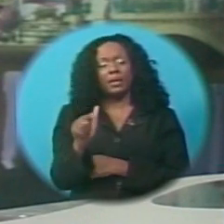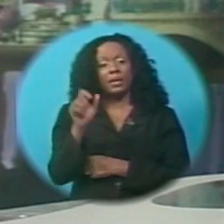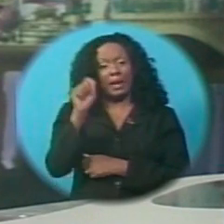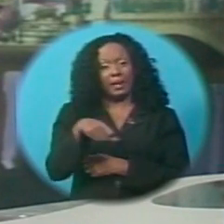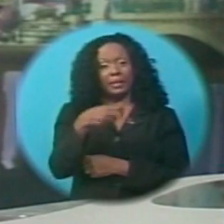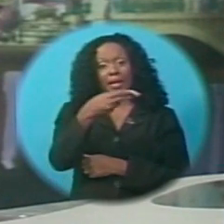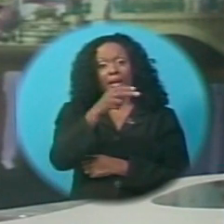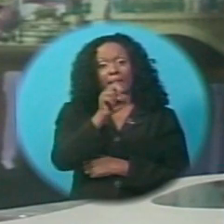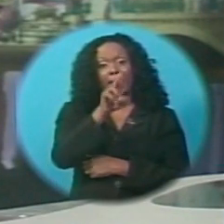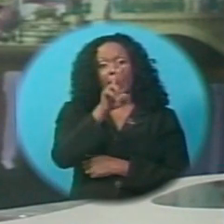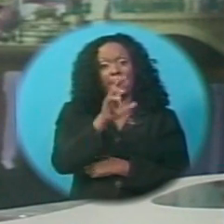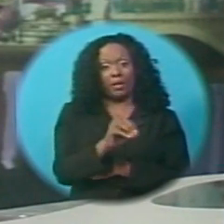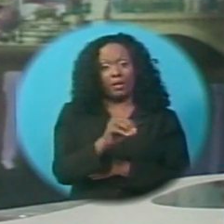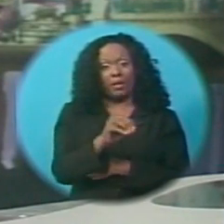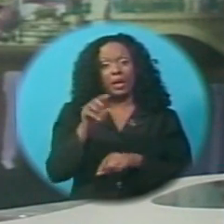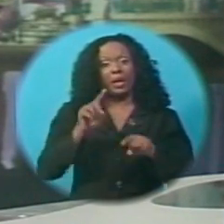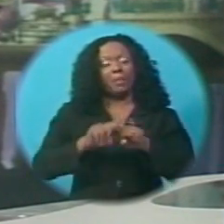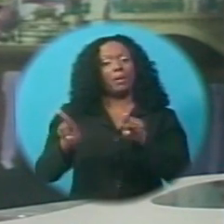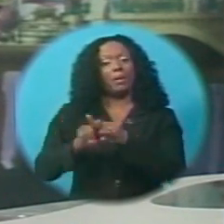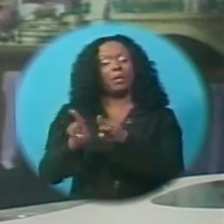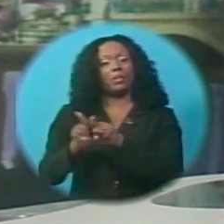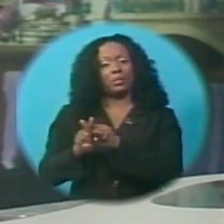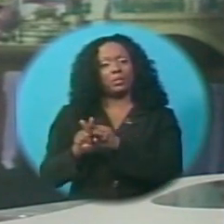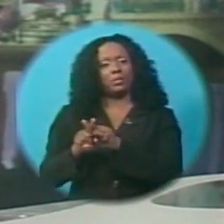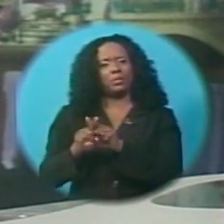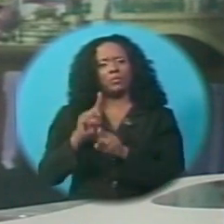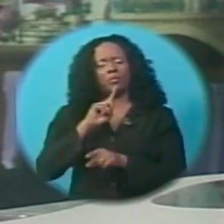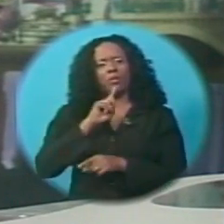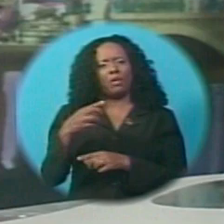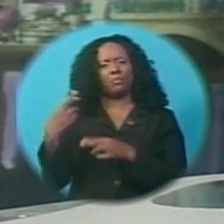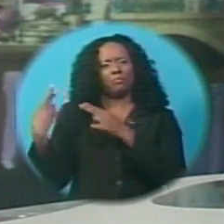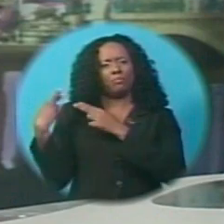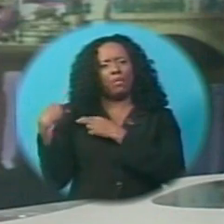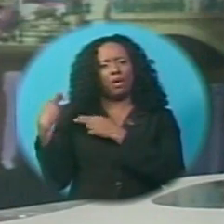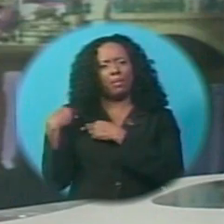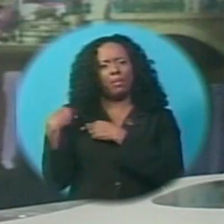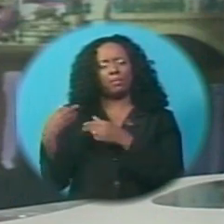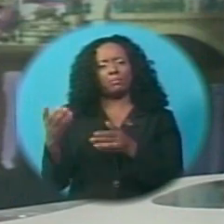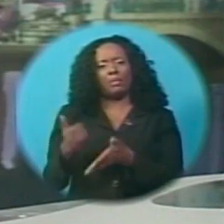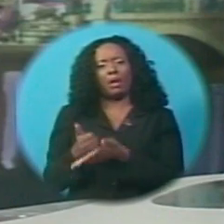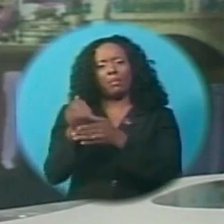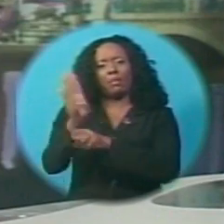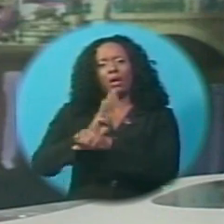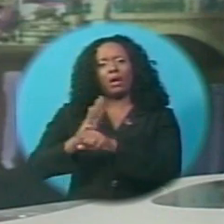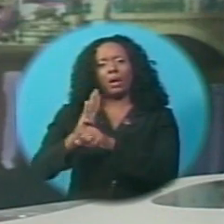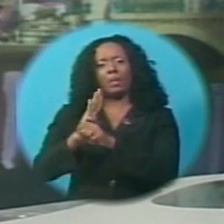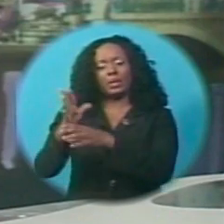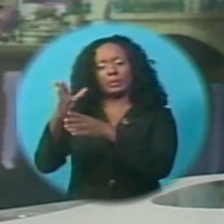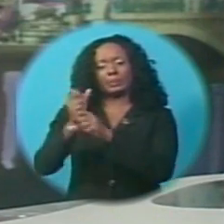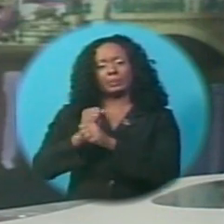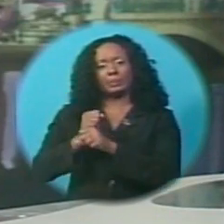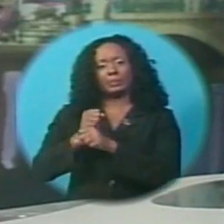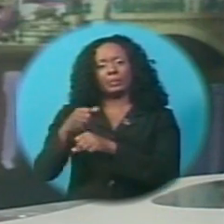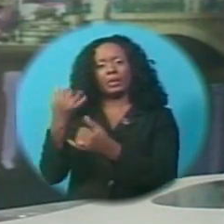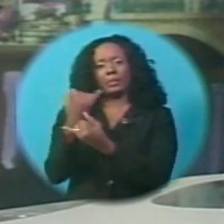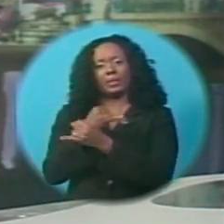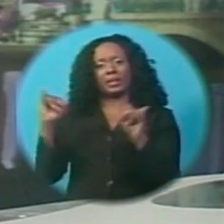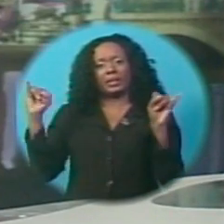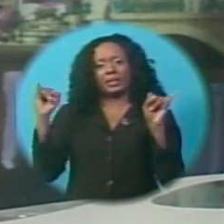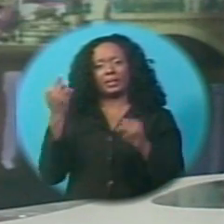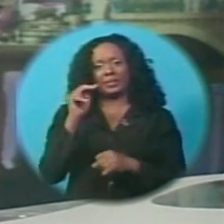hero for his talent on the cricket pitch, but he played a critical role in the island achieving independence. Lisa Lord